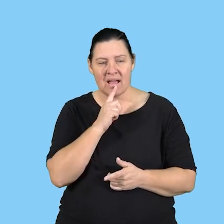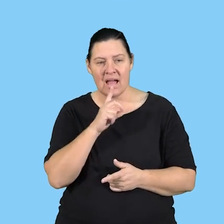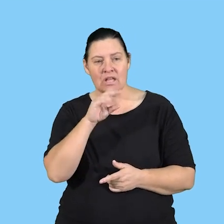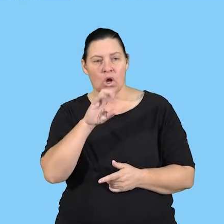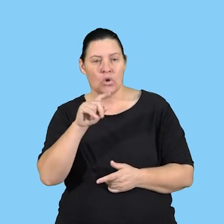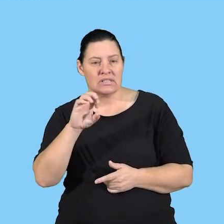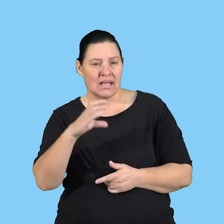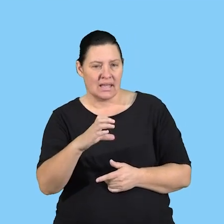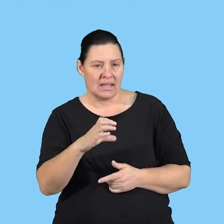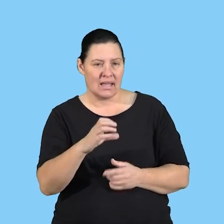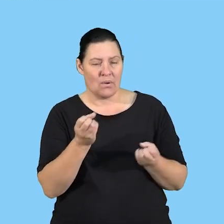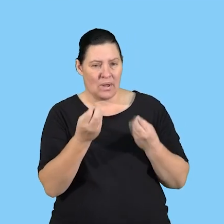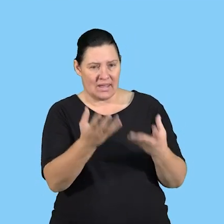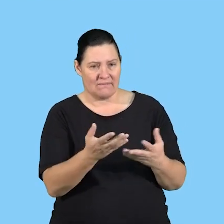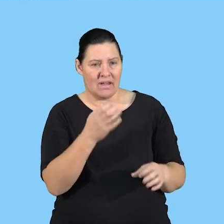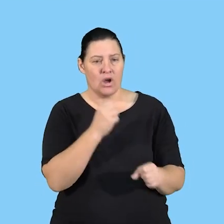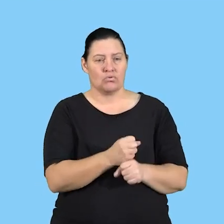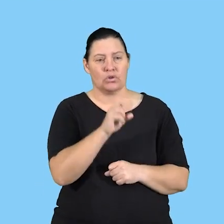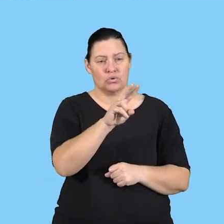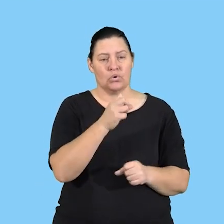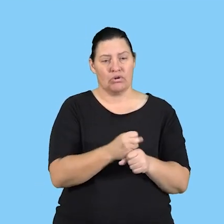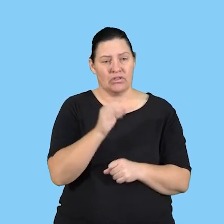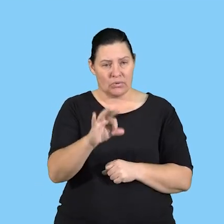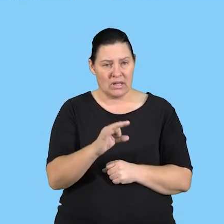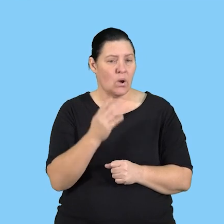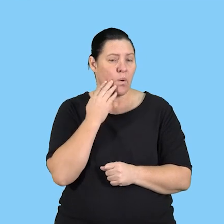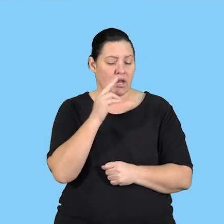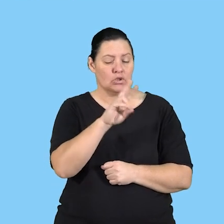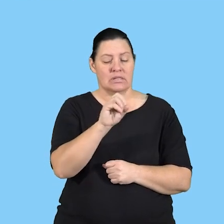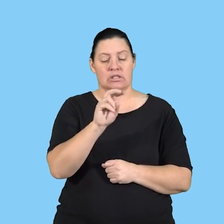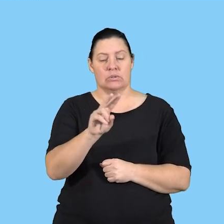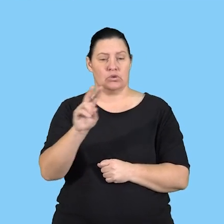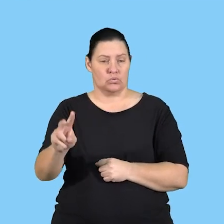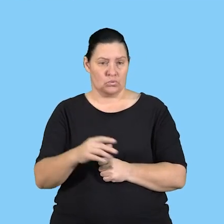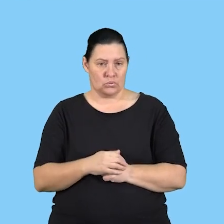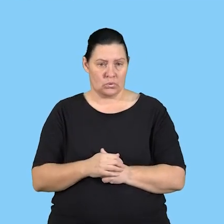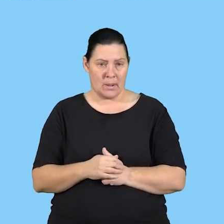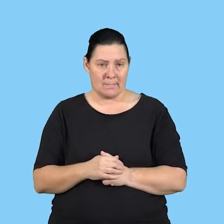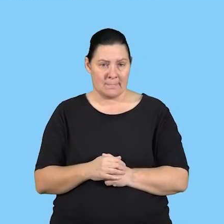diagnostic items that was given in grade 2 and grade 3 in